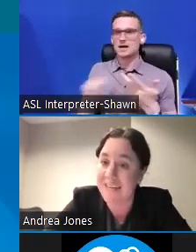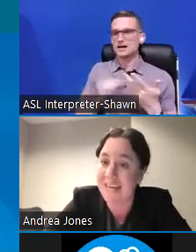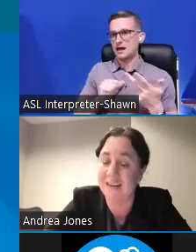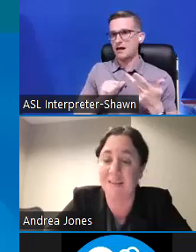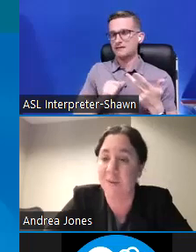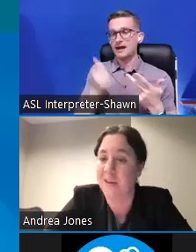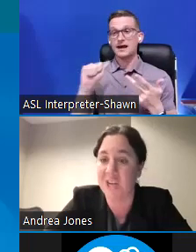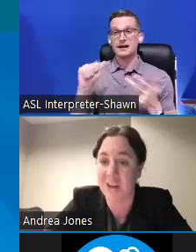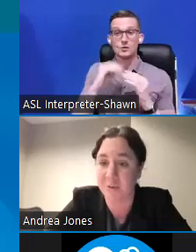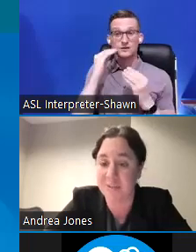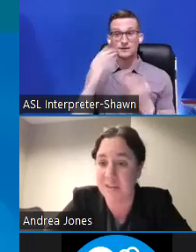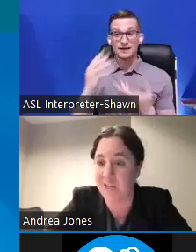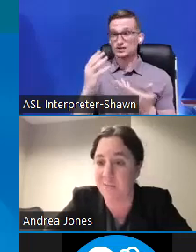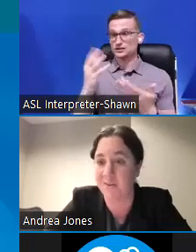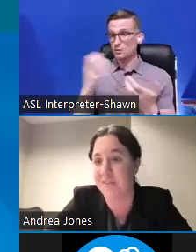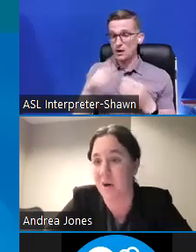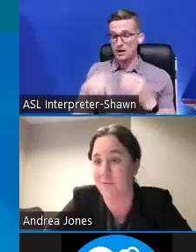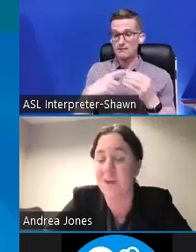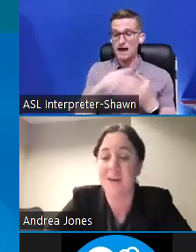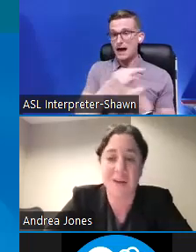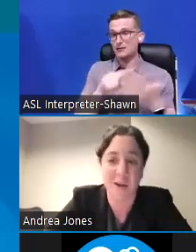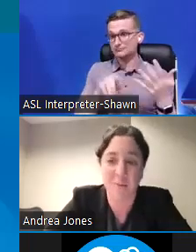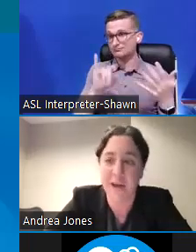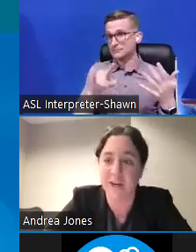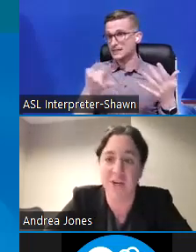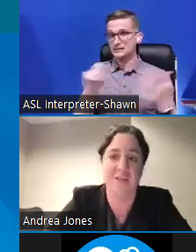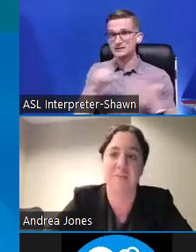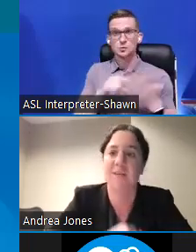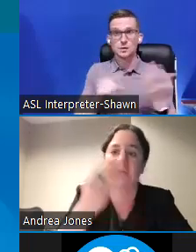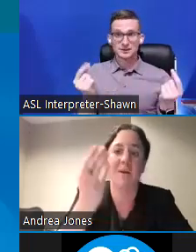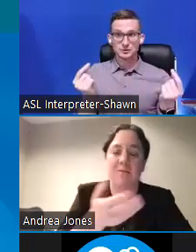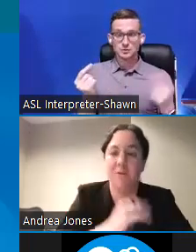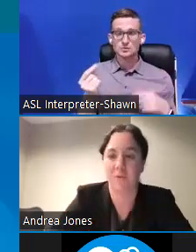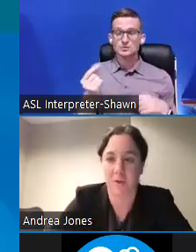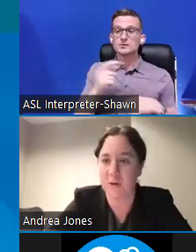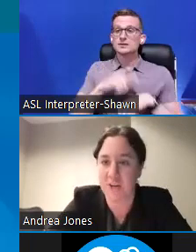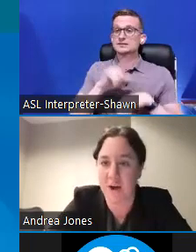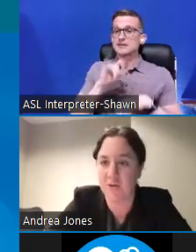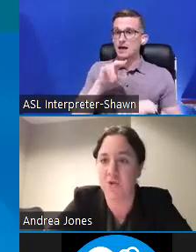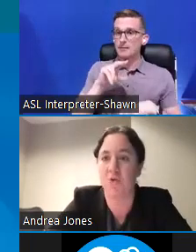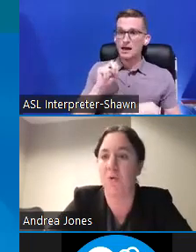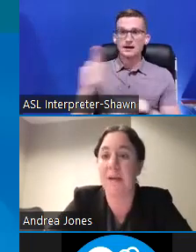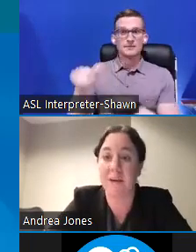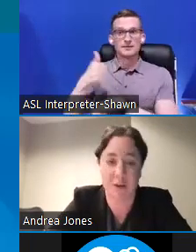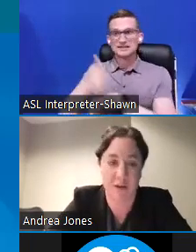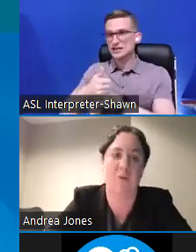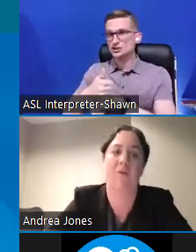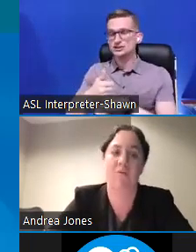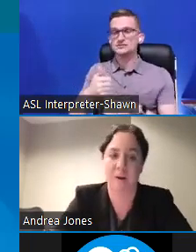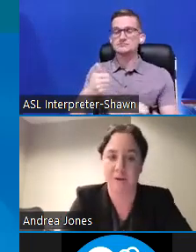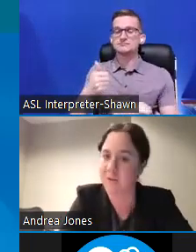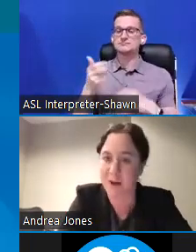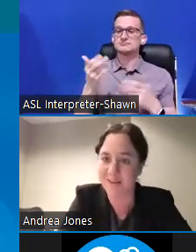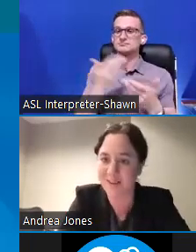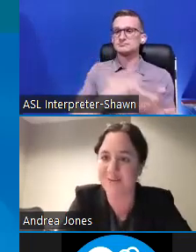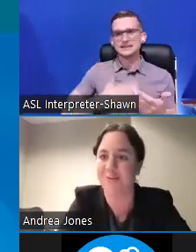they did, the BHA implementation bill itself, timeline adjustments, feel free to reach out to any of us. We are